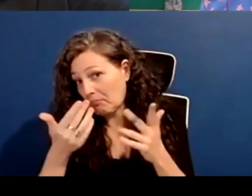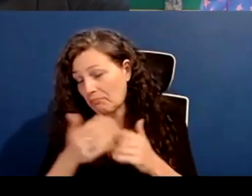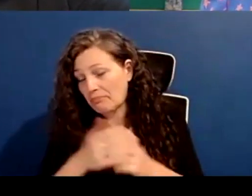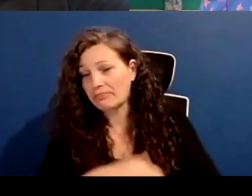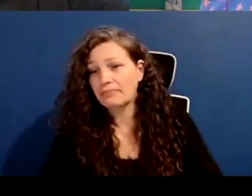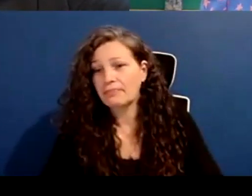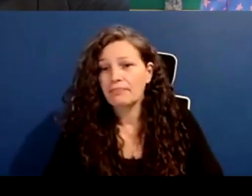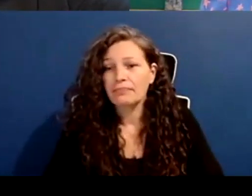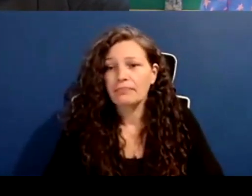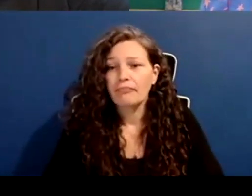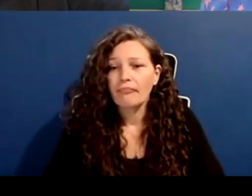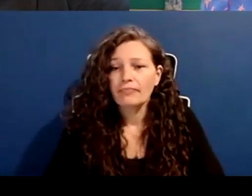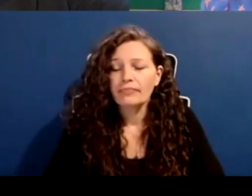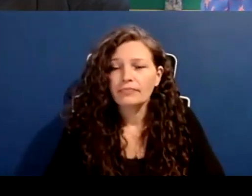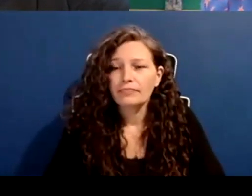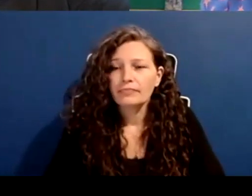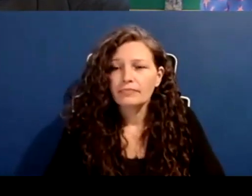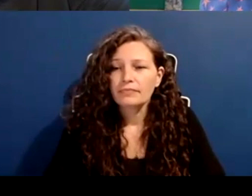question.